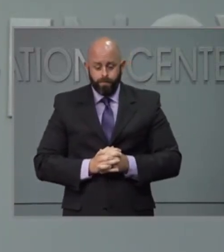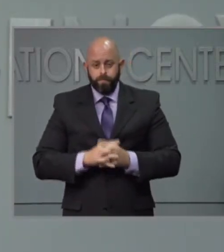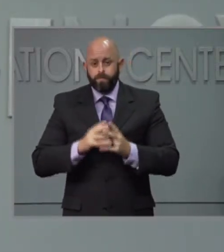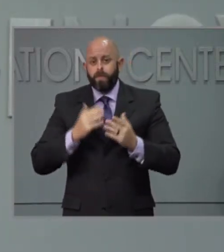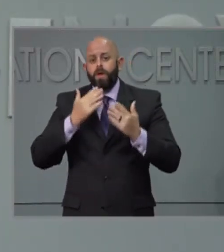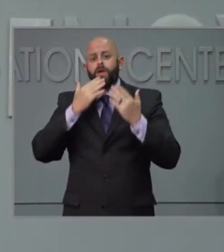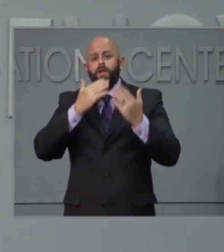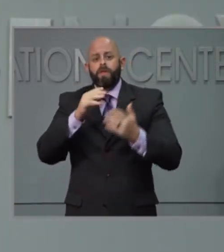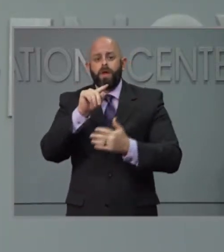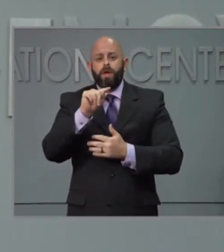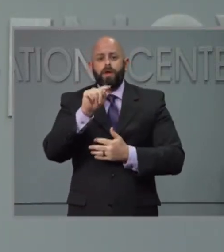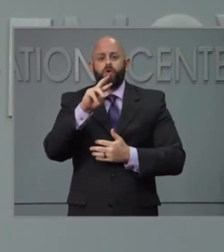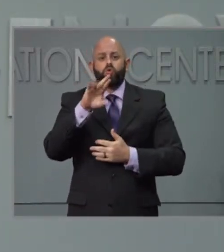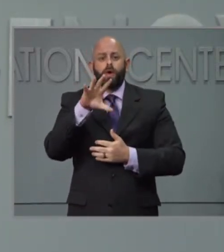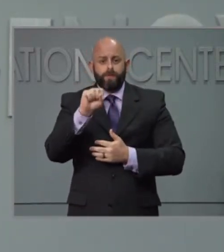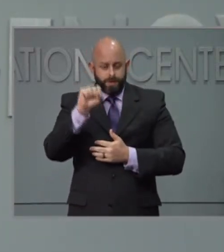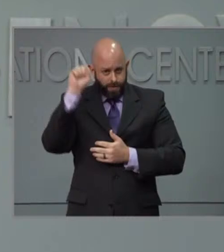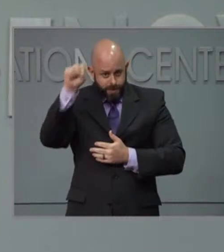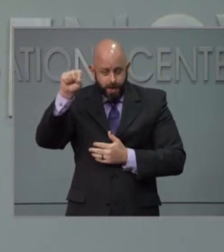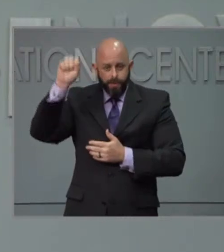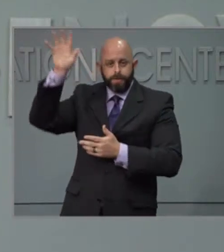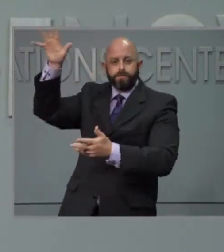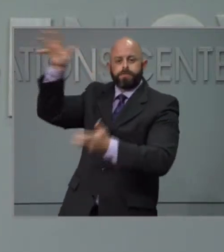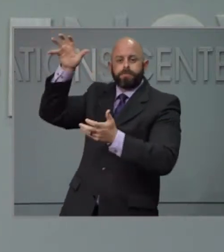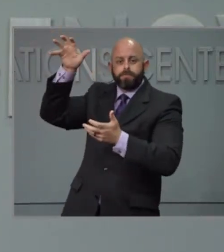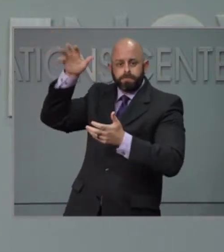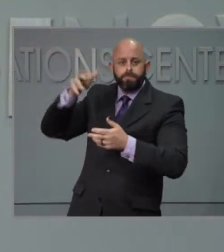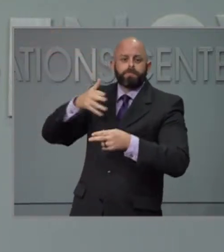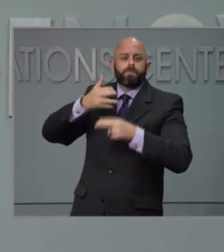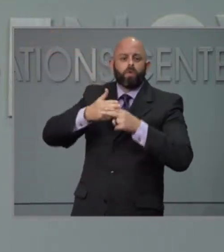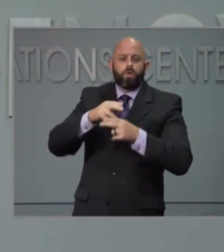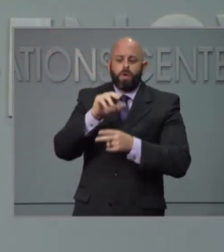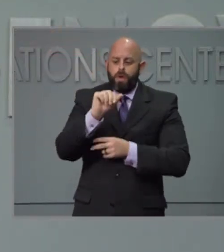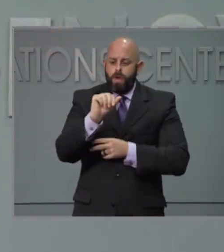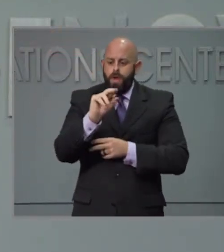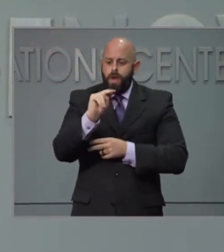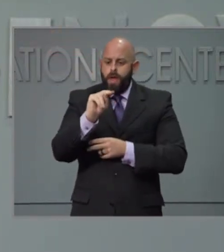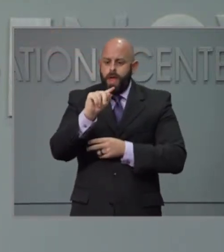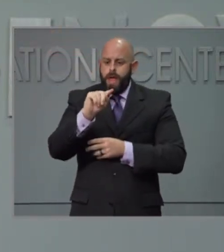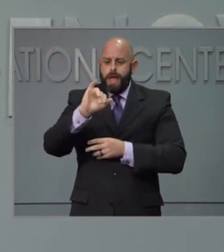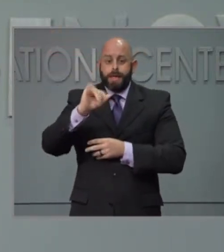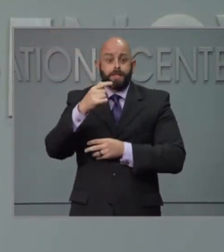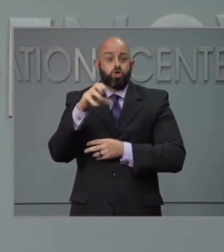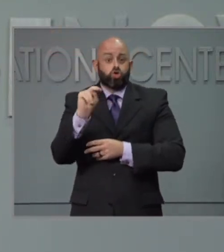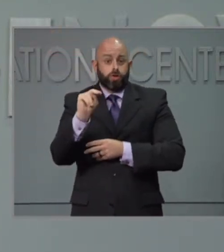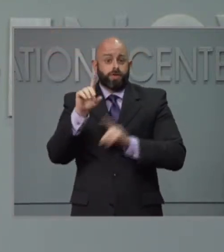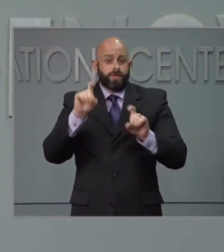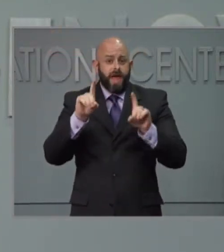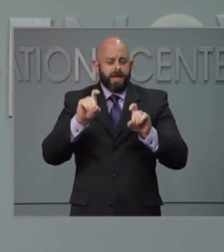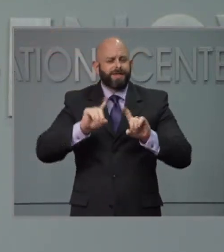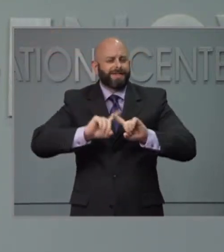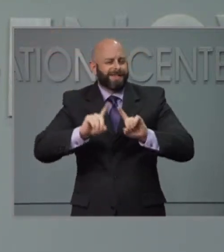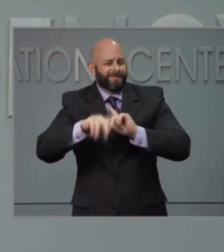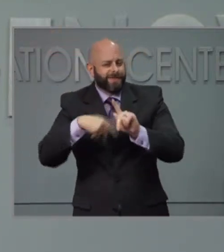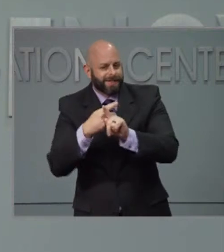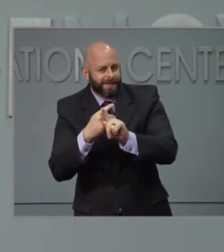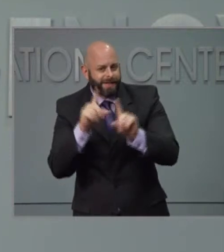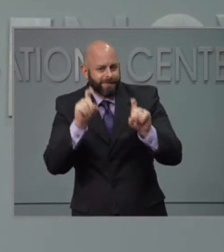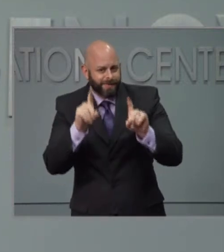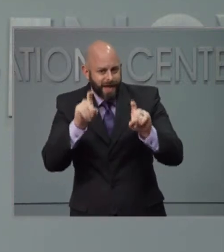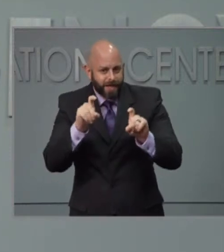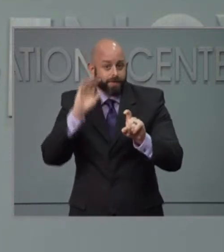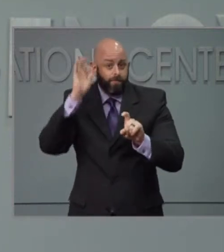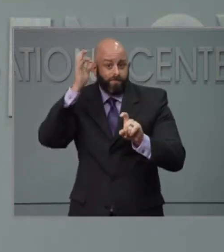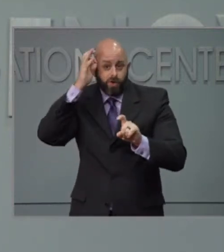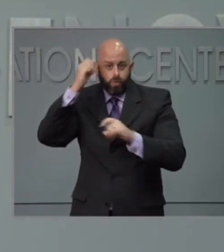Thanks, Travis. Yes, we have received what's called antigen tests, which is a slightly different test, as the governor has said, from the federal government, and